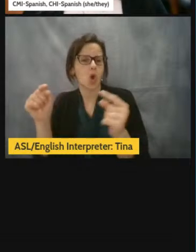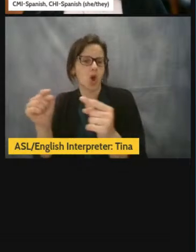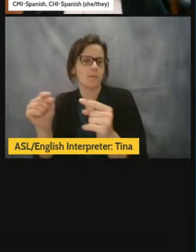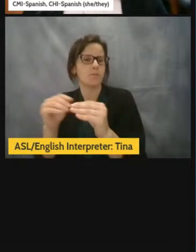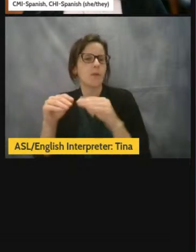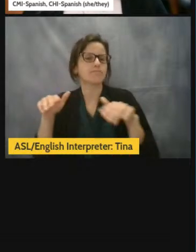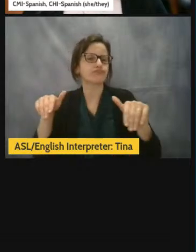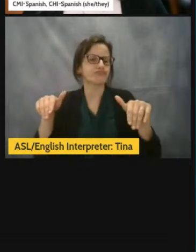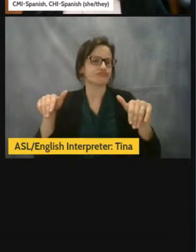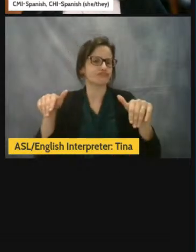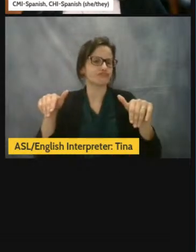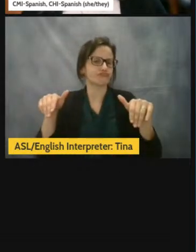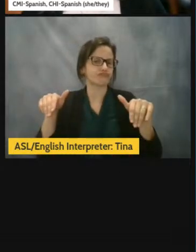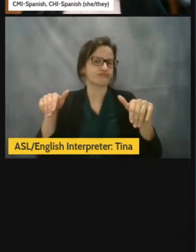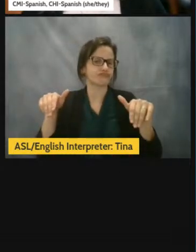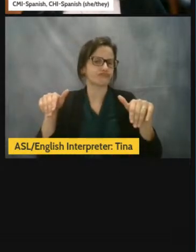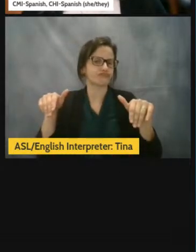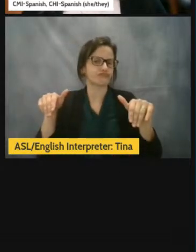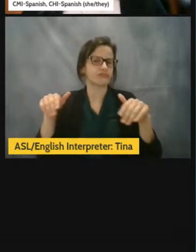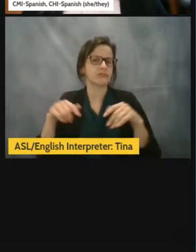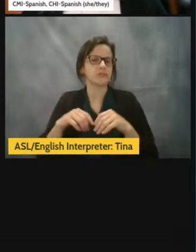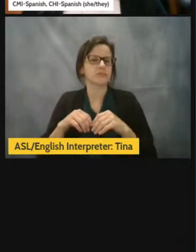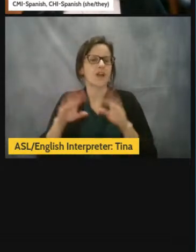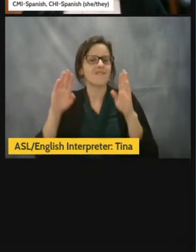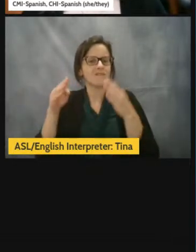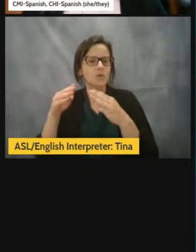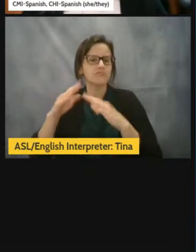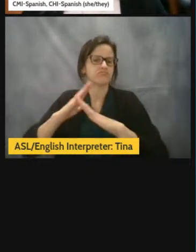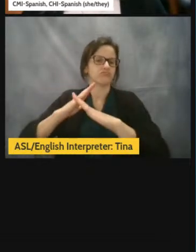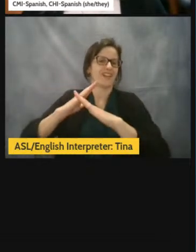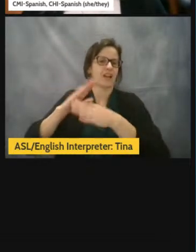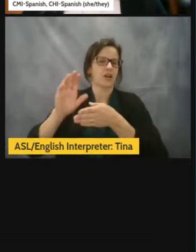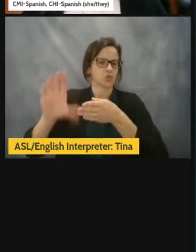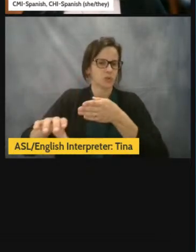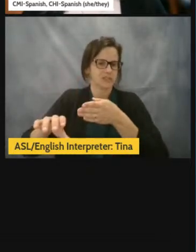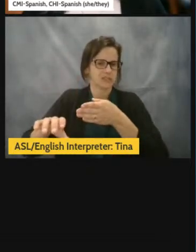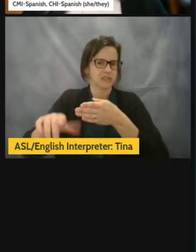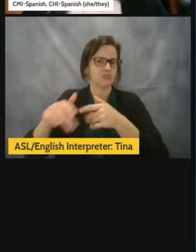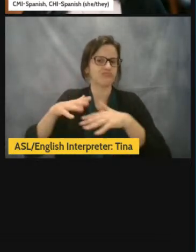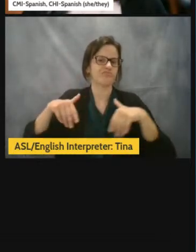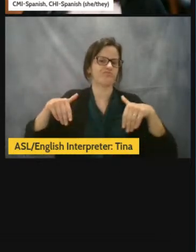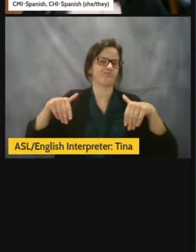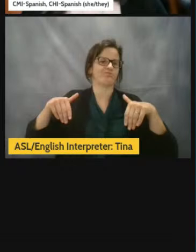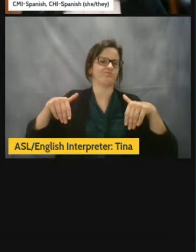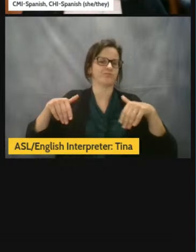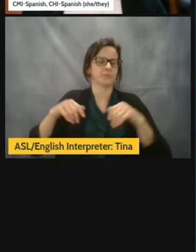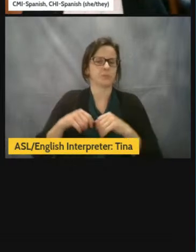Okay? Now, in the NAJIT Code of Ethics, so NAJIT,